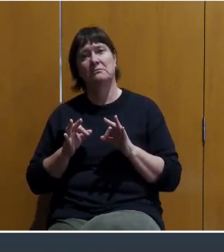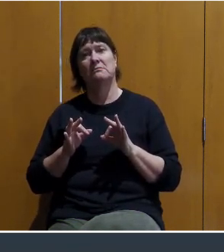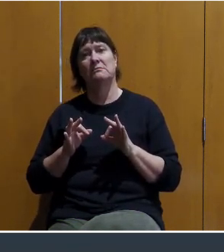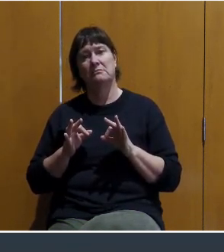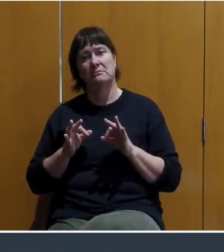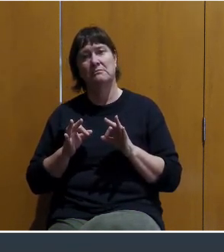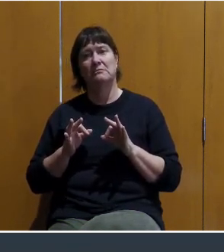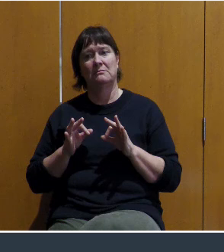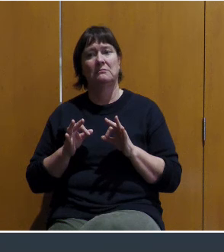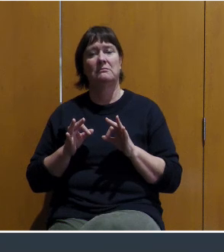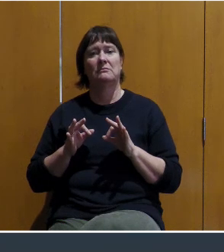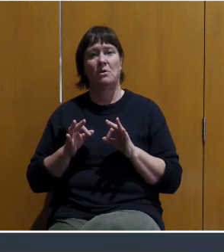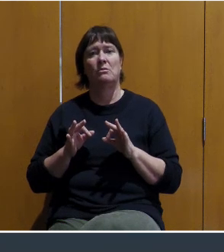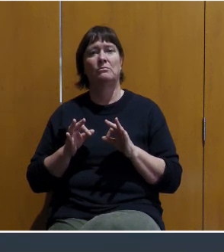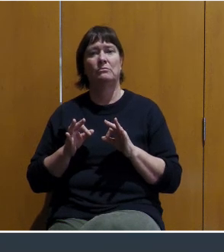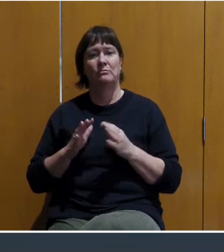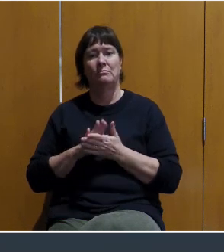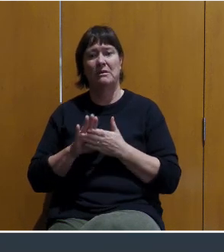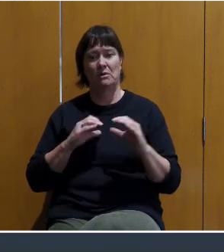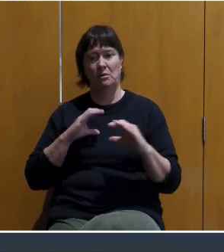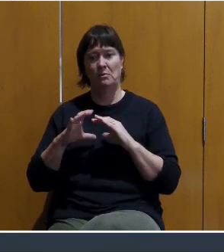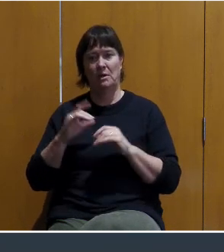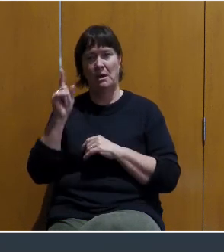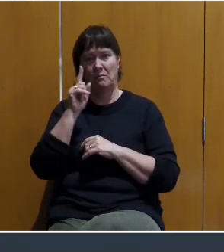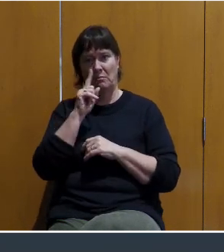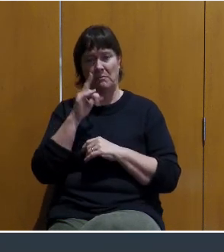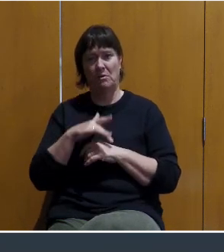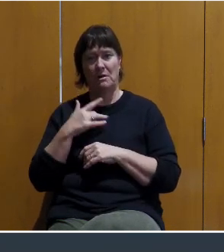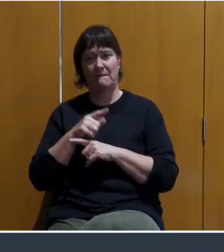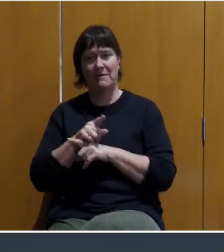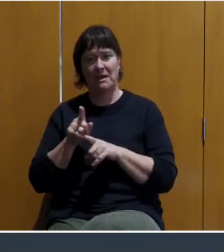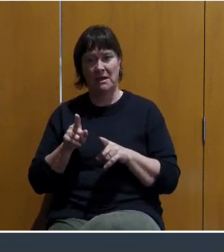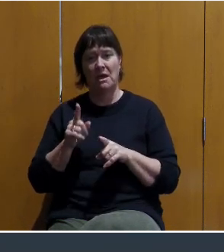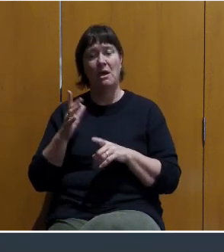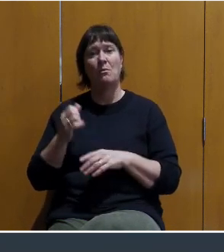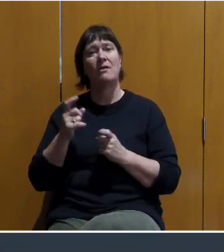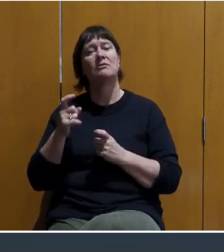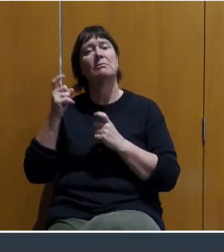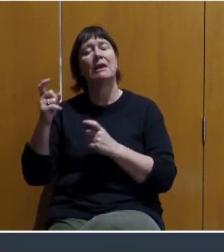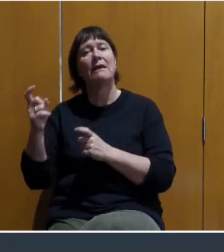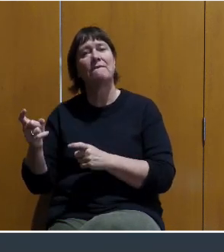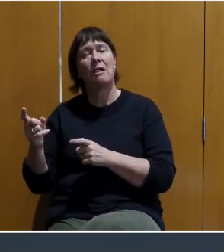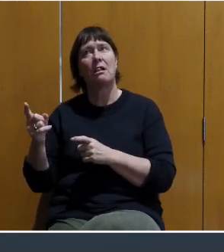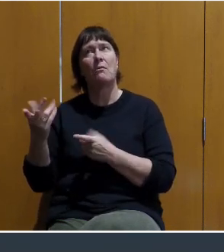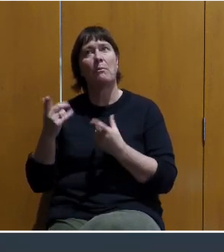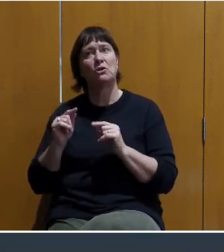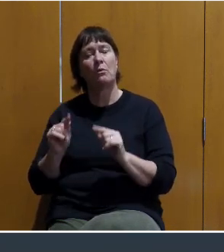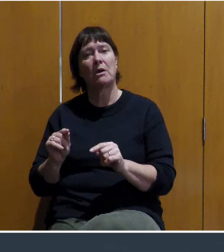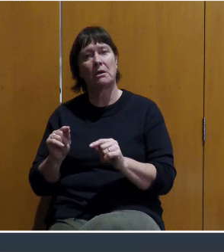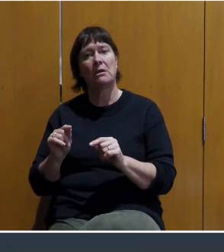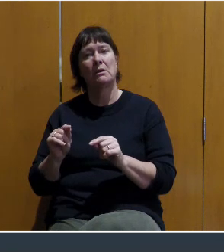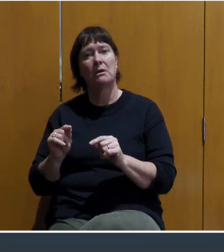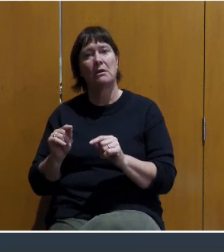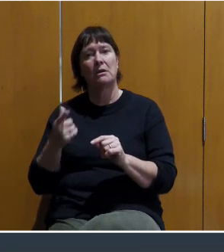our communication with our residents. And the reason that I use that language is we have to be very careful what we're doing here, because it has